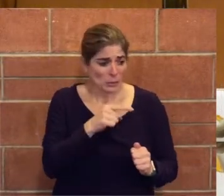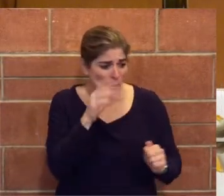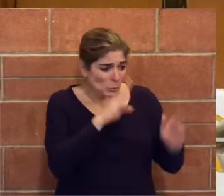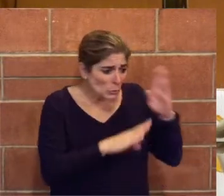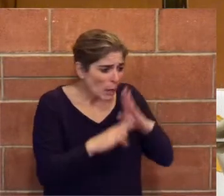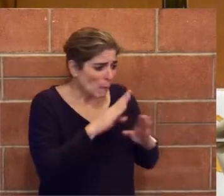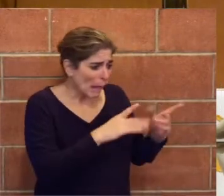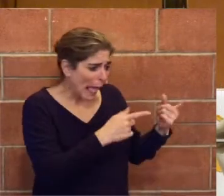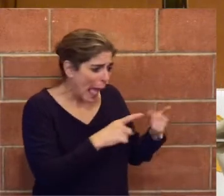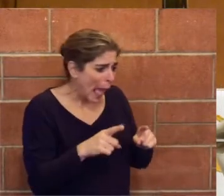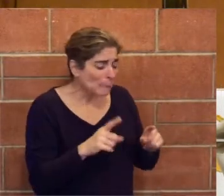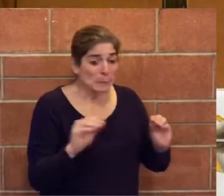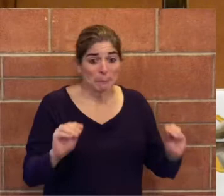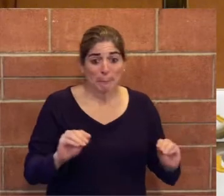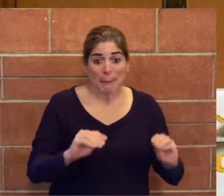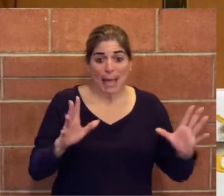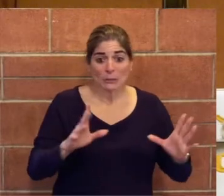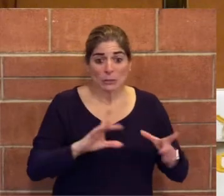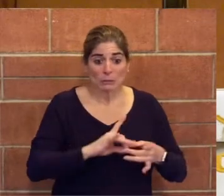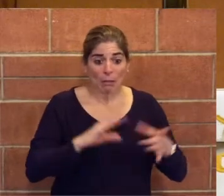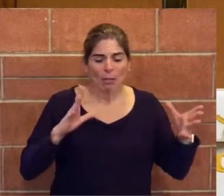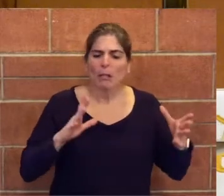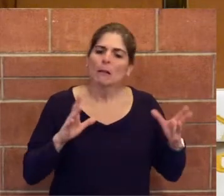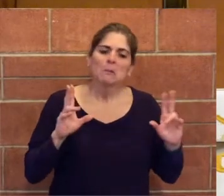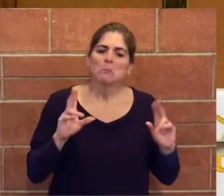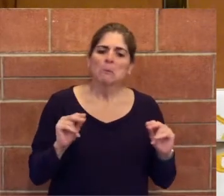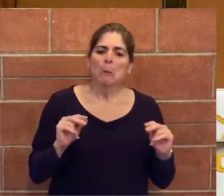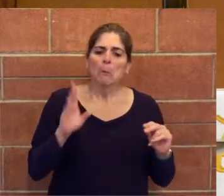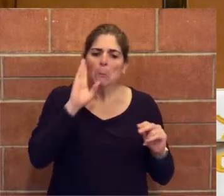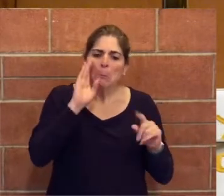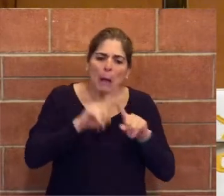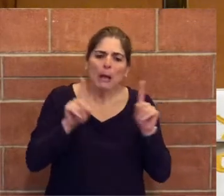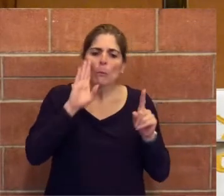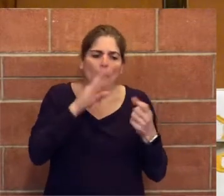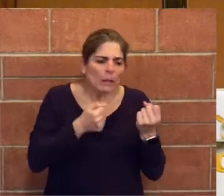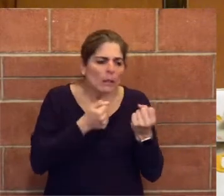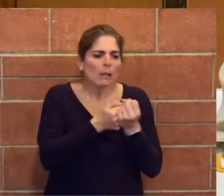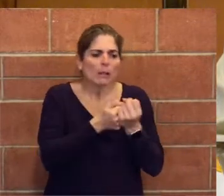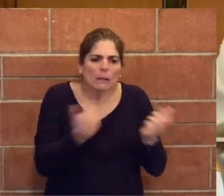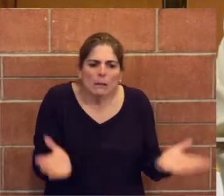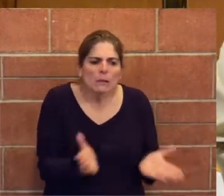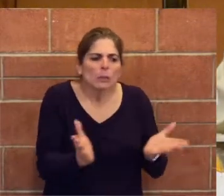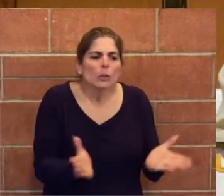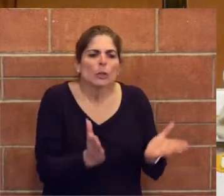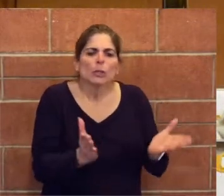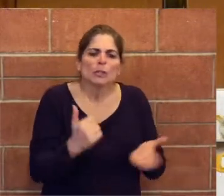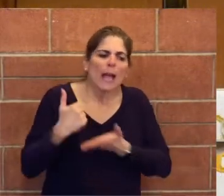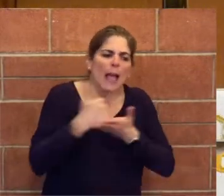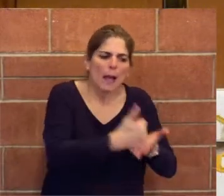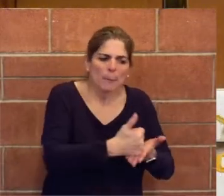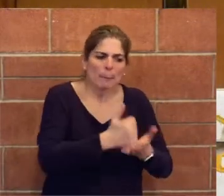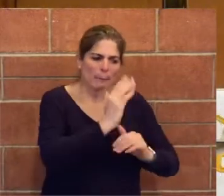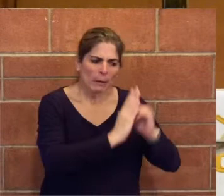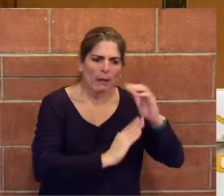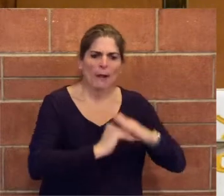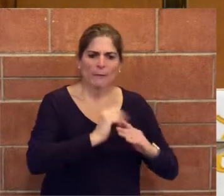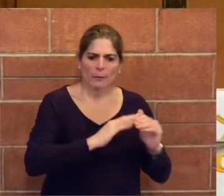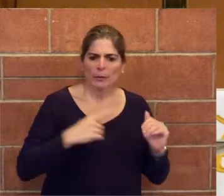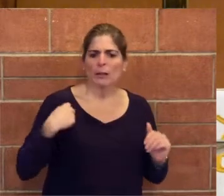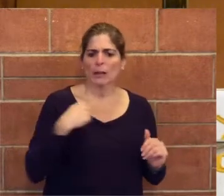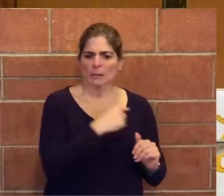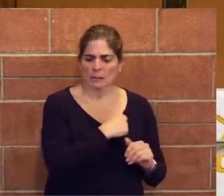trouble. God does not magically manipulate everything to suit us. But the glorious with